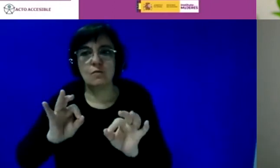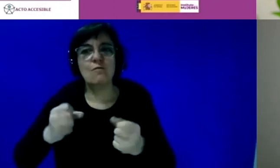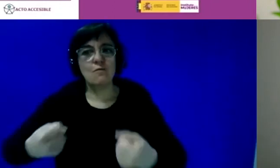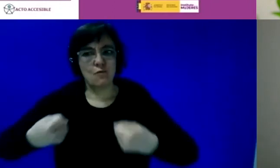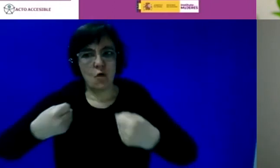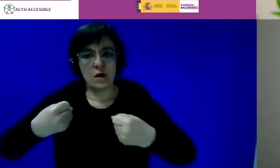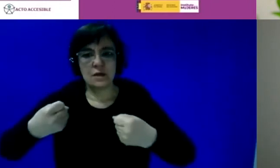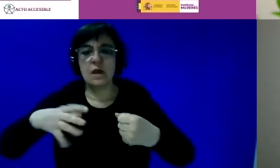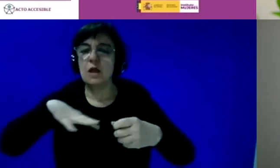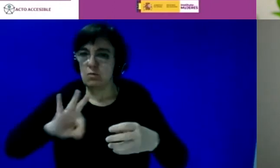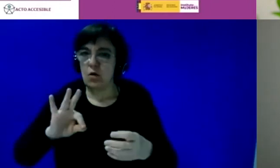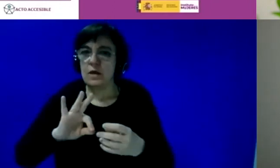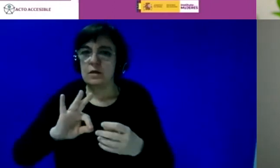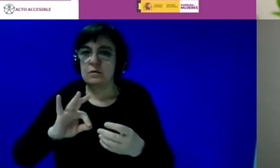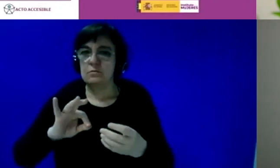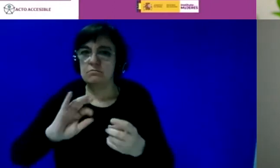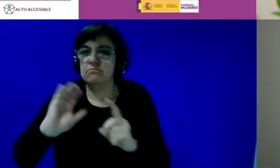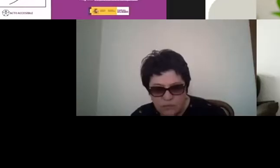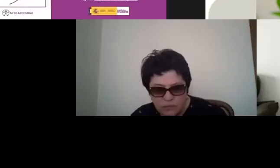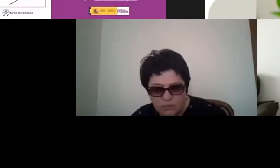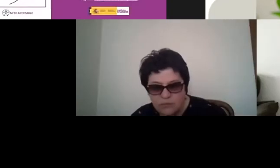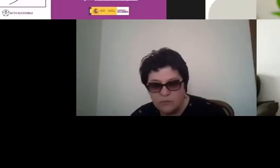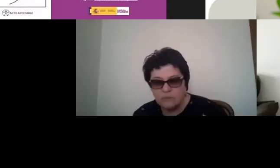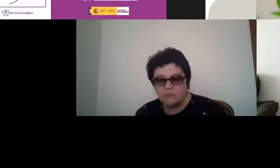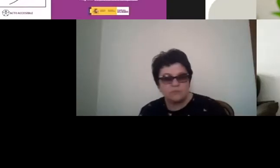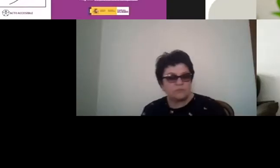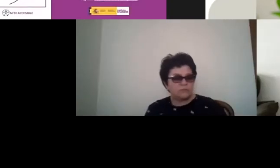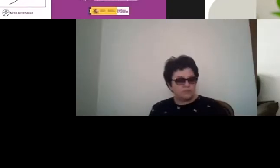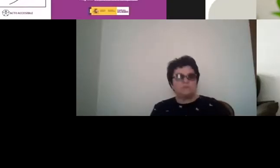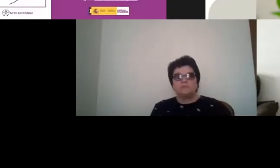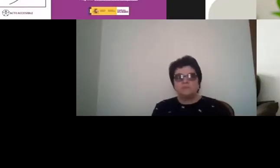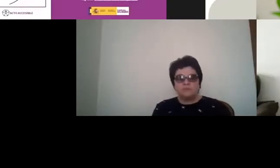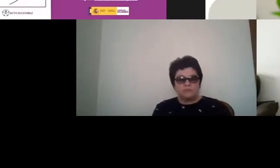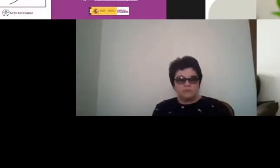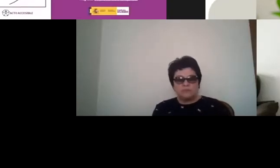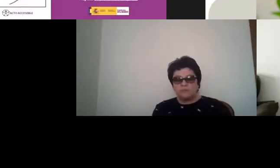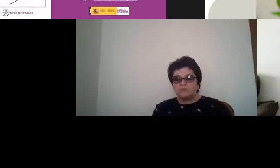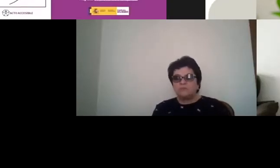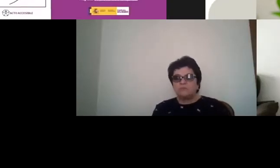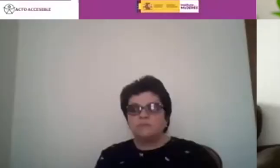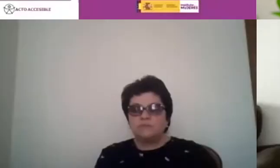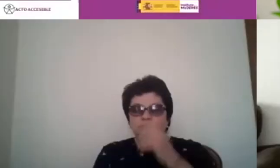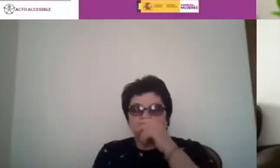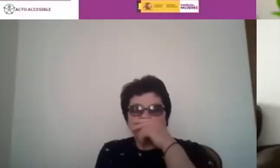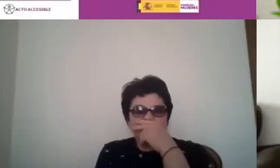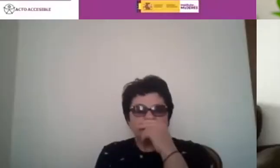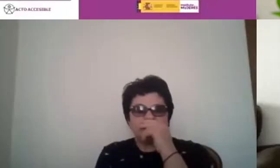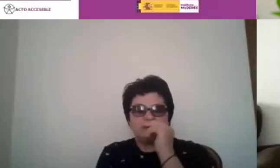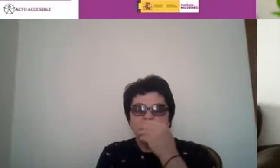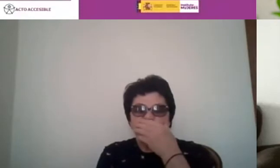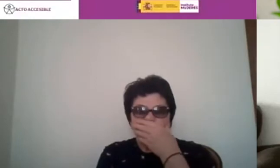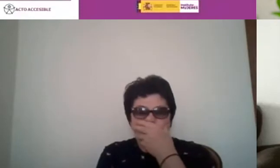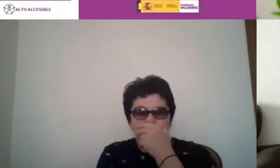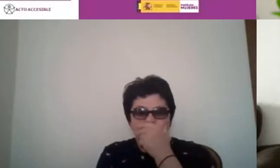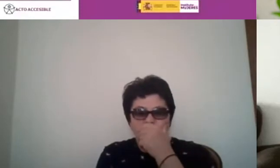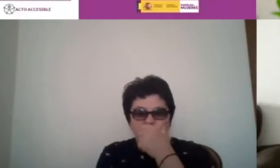Larissa, thank you so much for your intervention, your recommendations. which are really very valuable for all